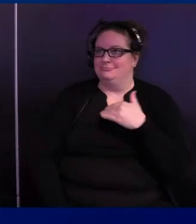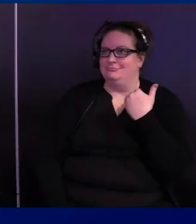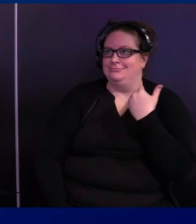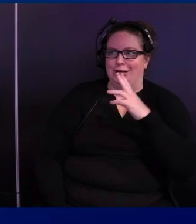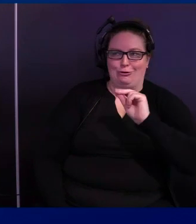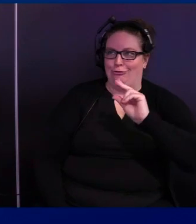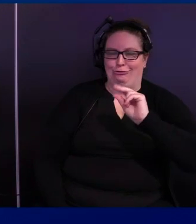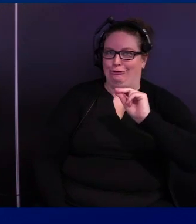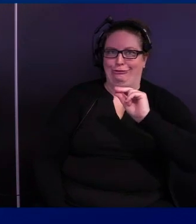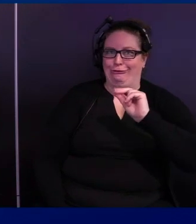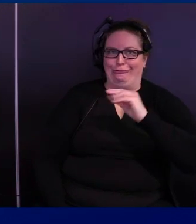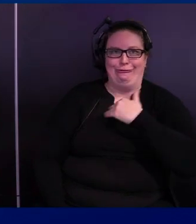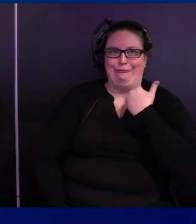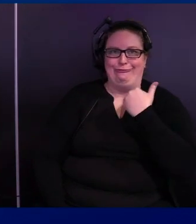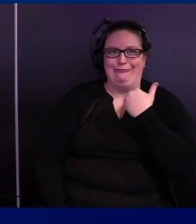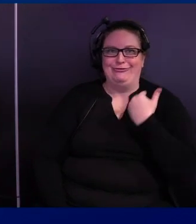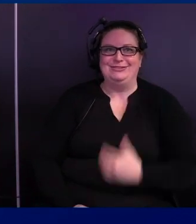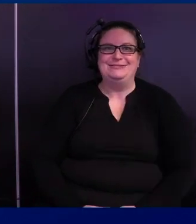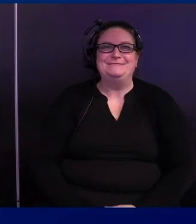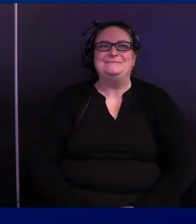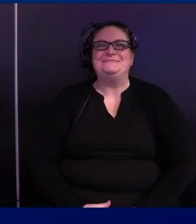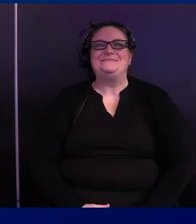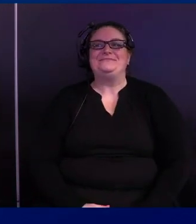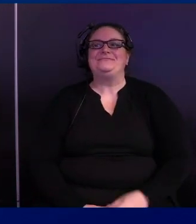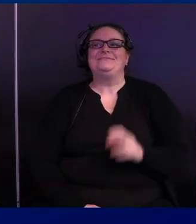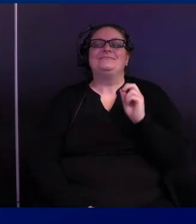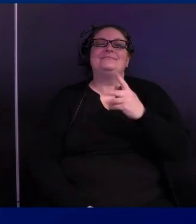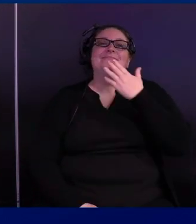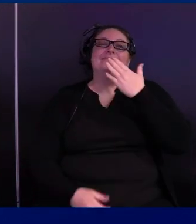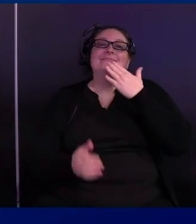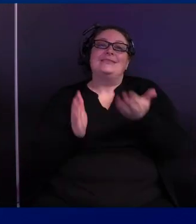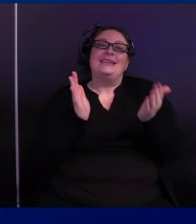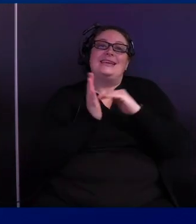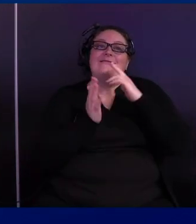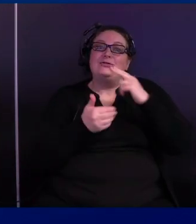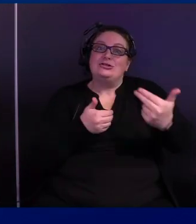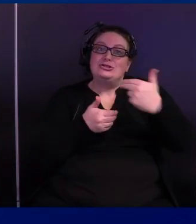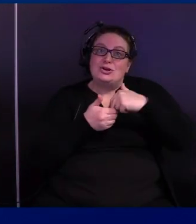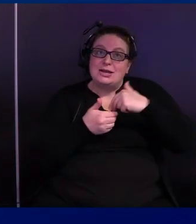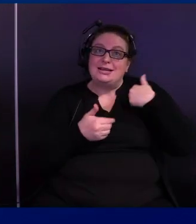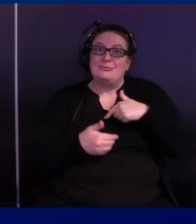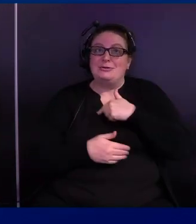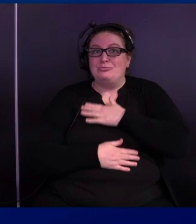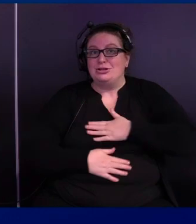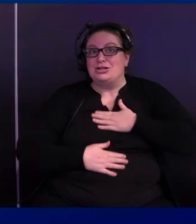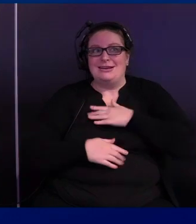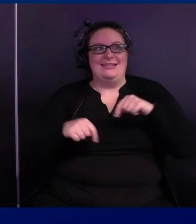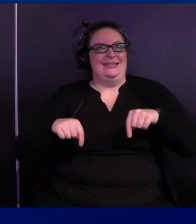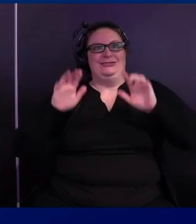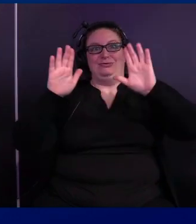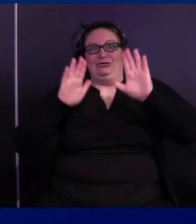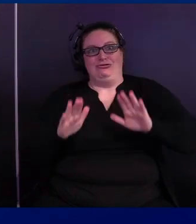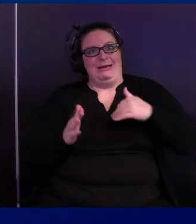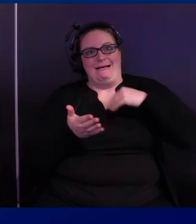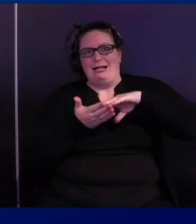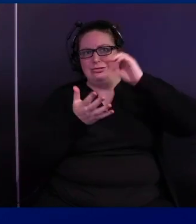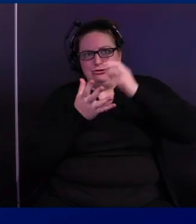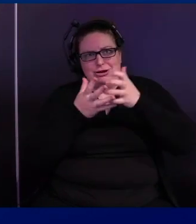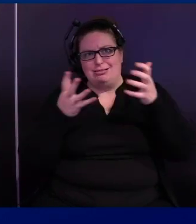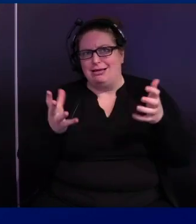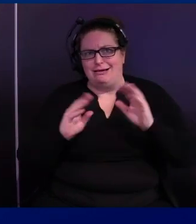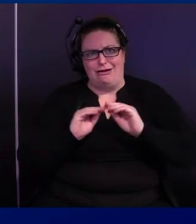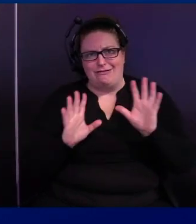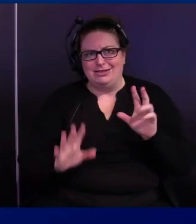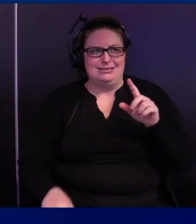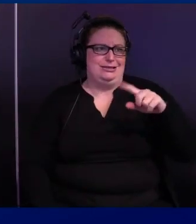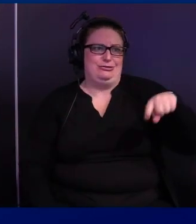No. All right, so thanks again for joining us. We appreciate it. This was great. I learned a lot, obviously. You guys have taught me a